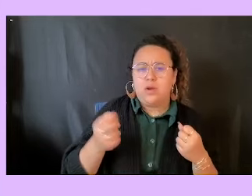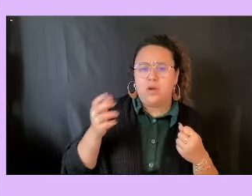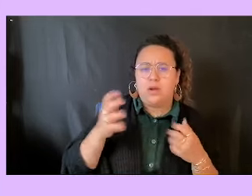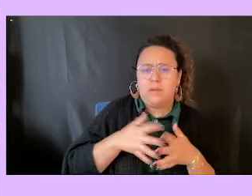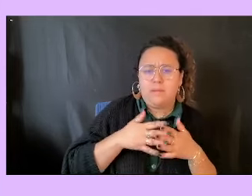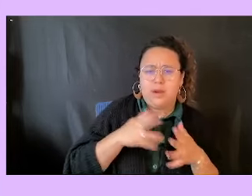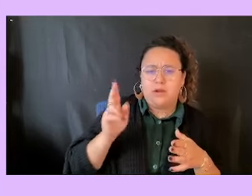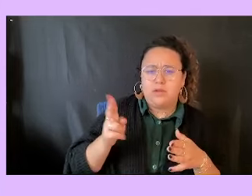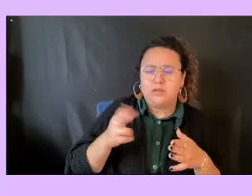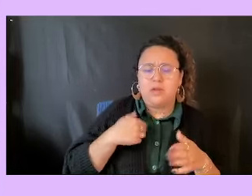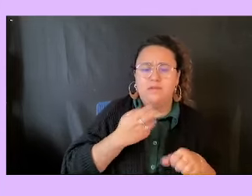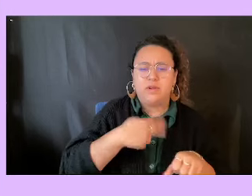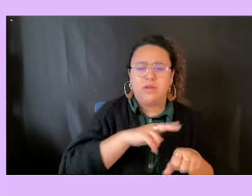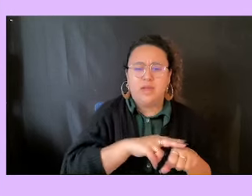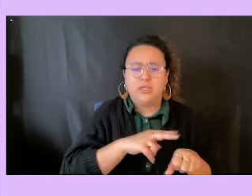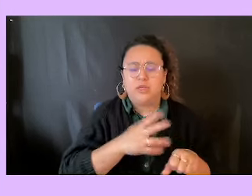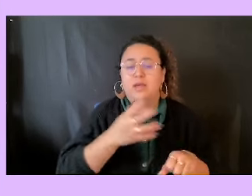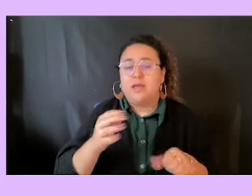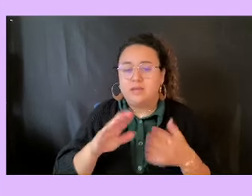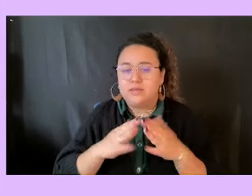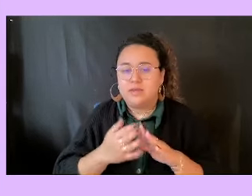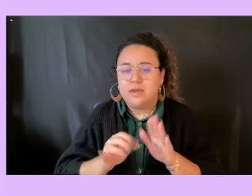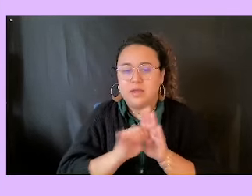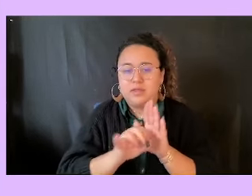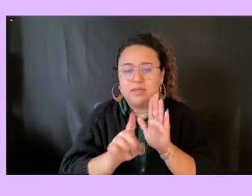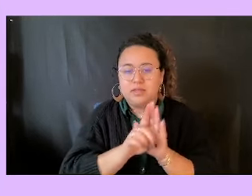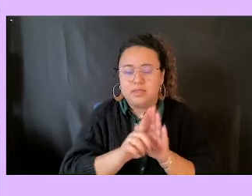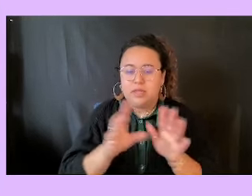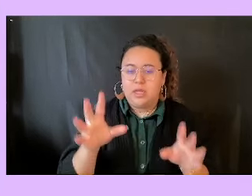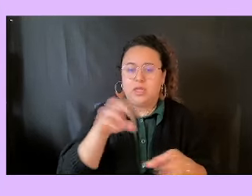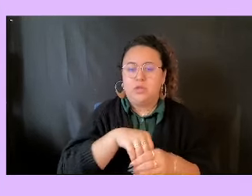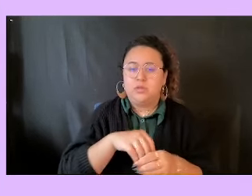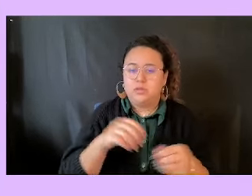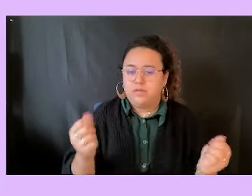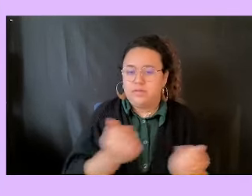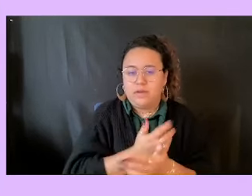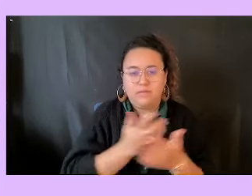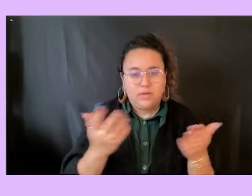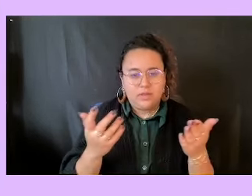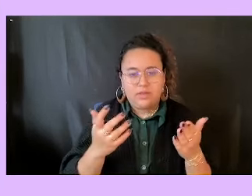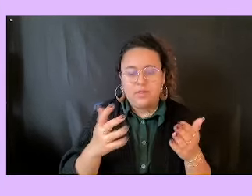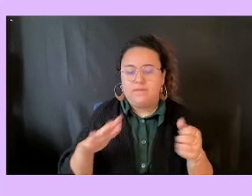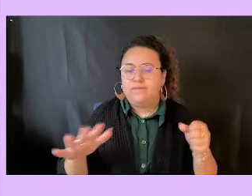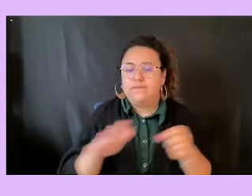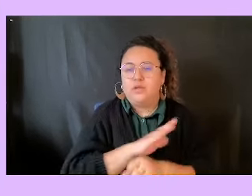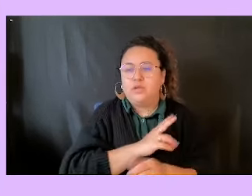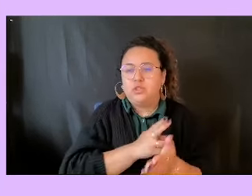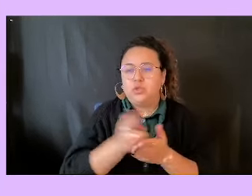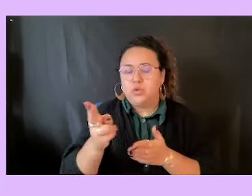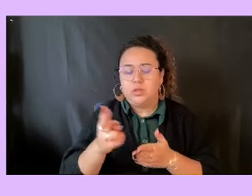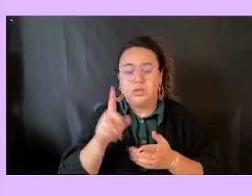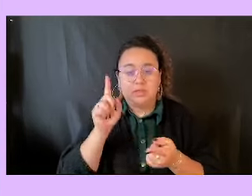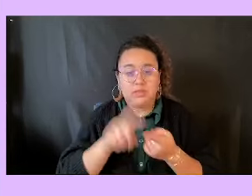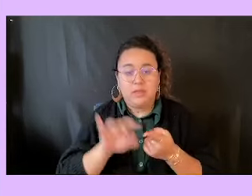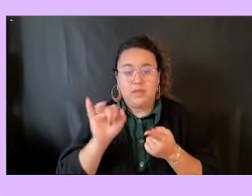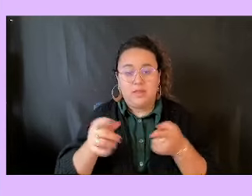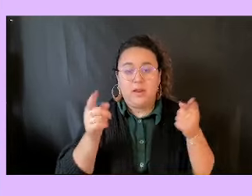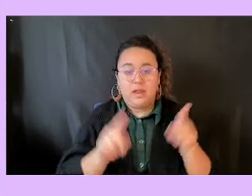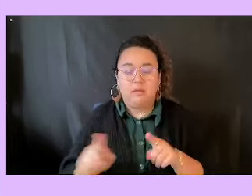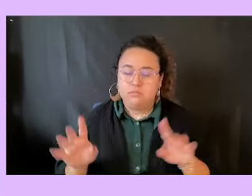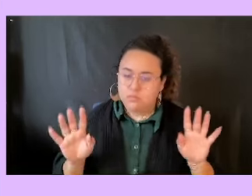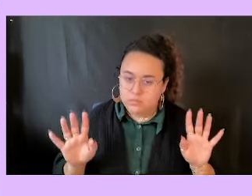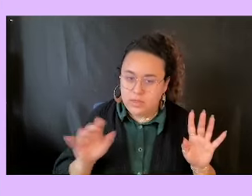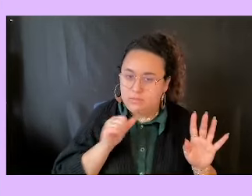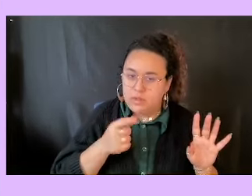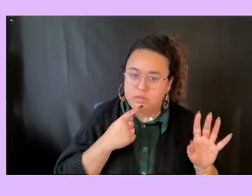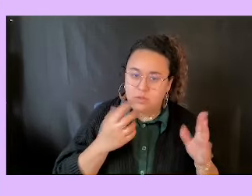and a city identity that is one that is inclusive of the full truth? And until we have, I'm not saying that's going to, we have to wait